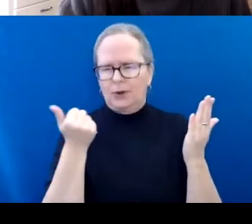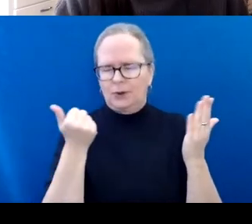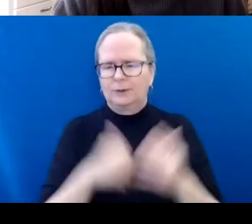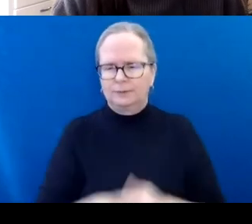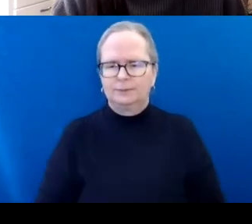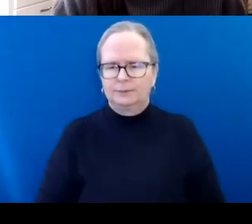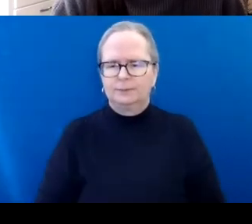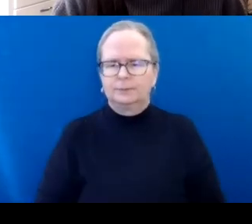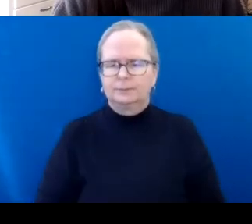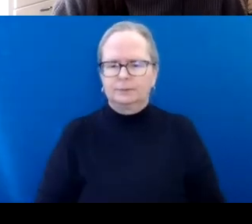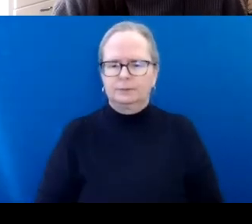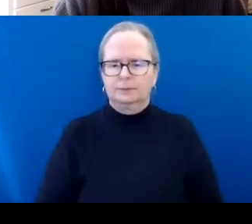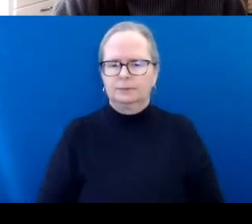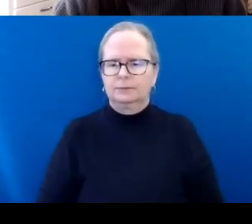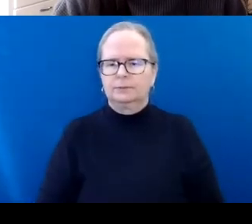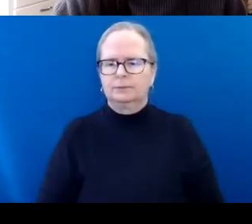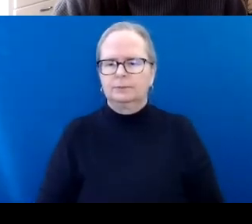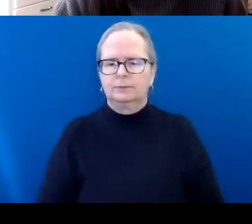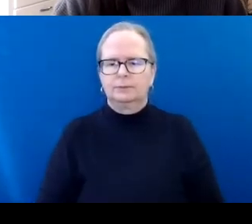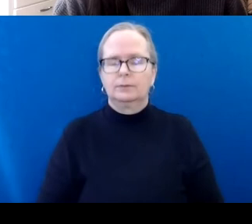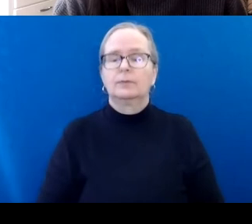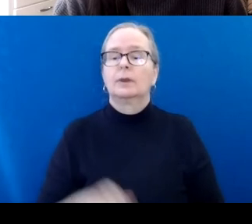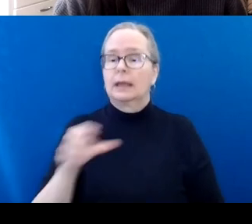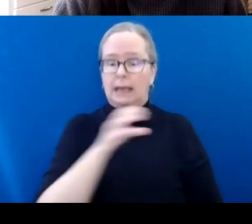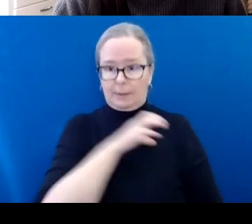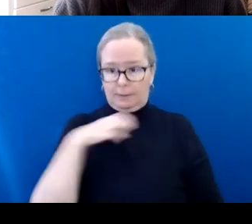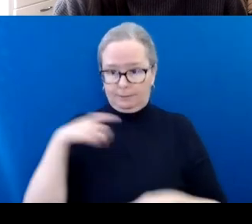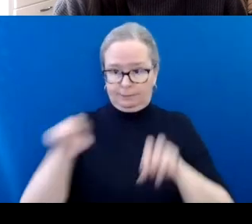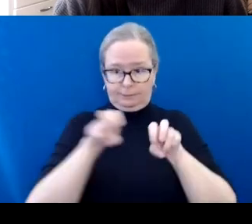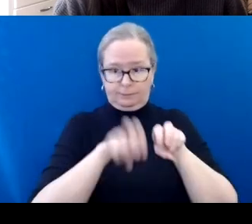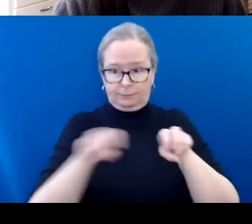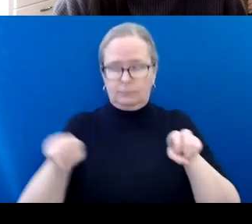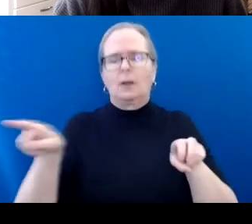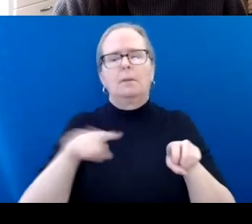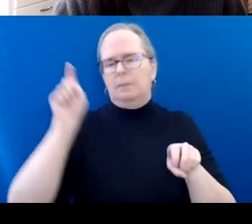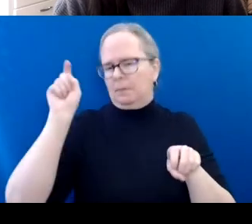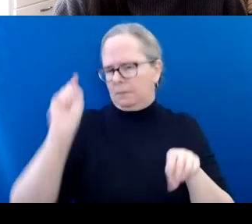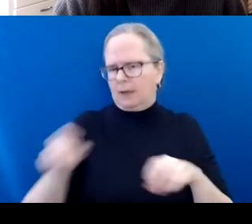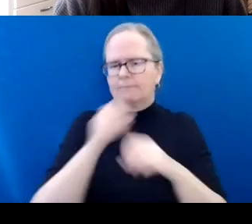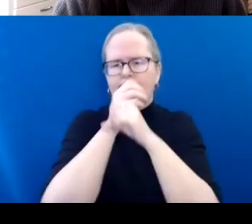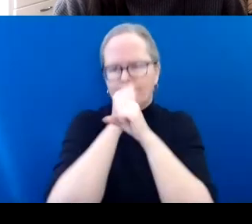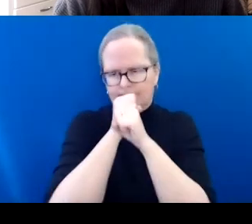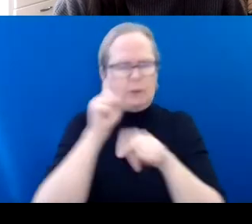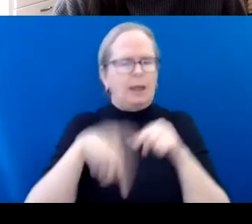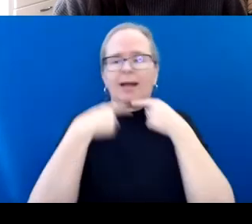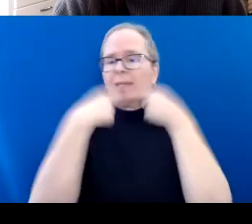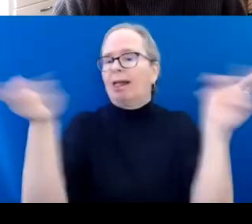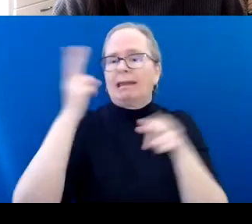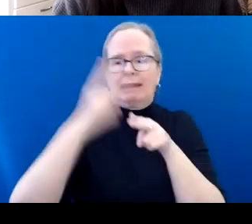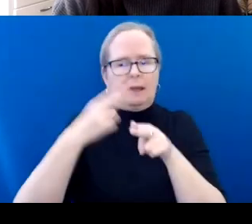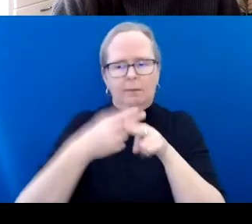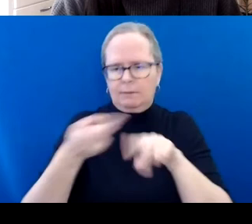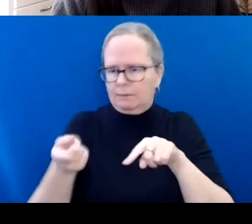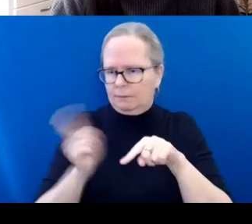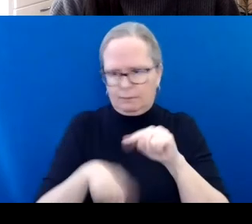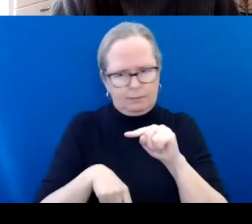Assessors are kept confidential and anonymous until next year when a full list of assessors is posted as part